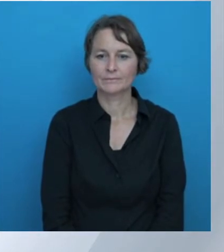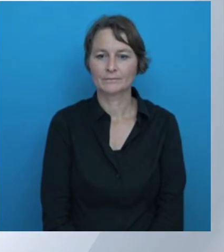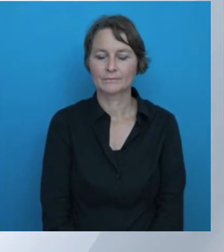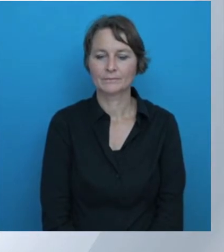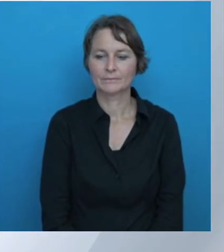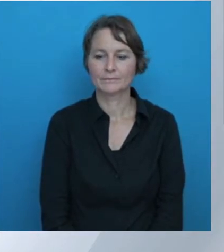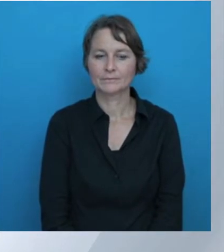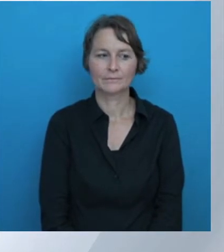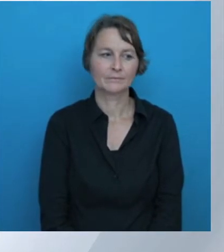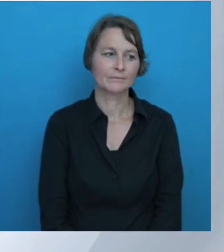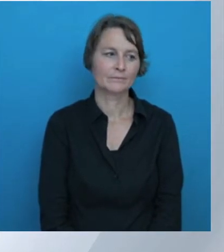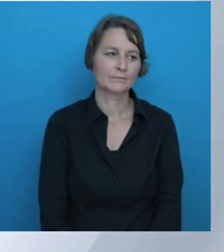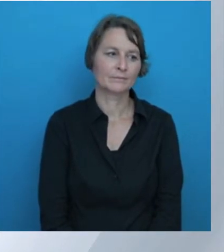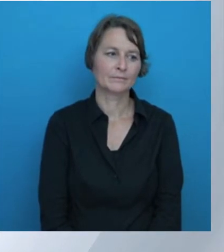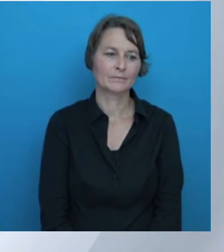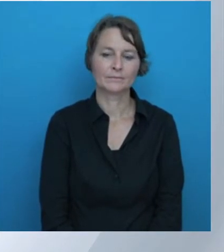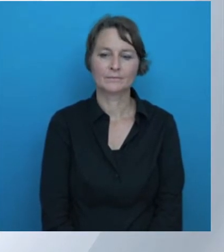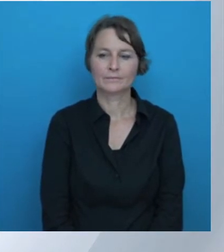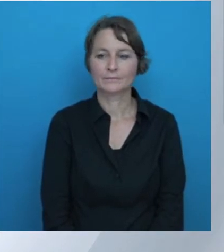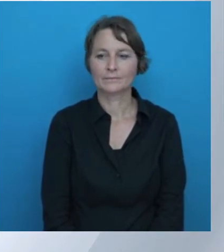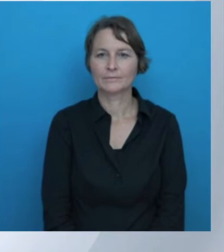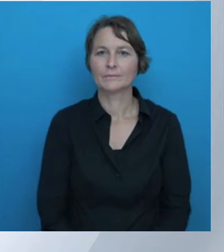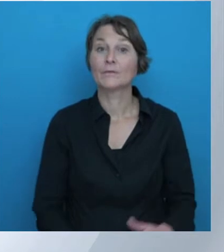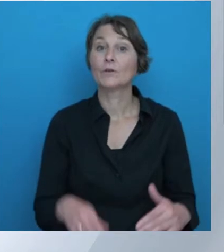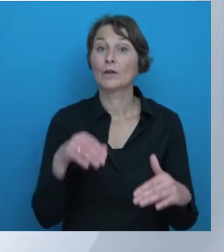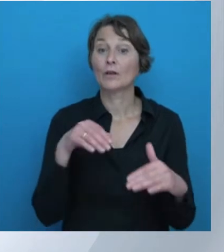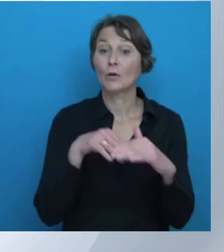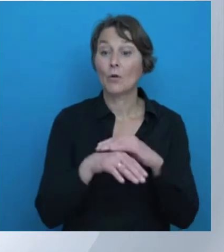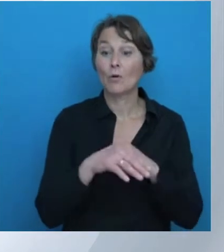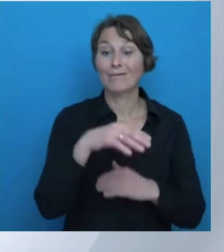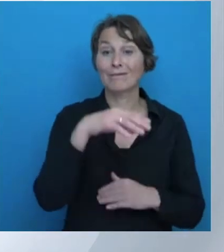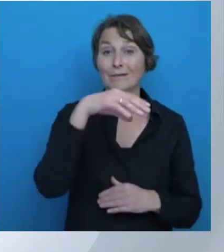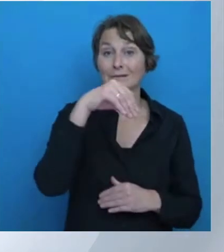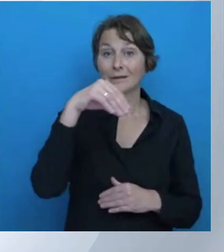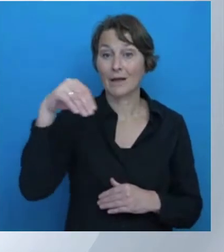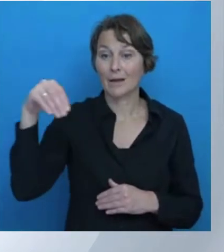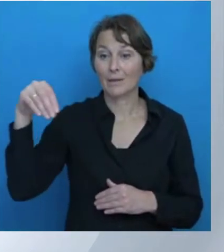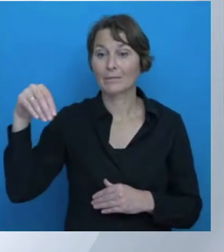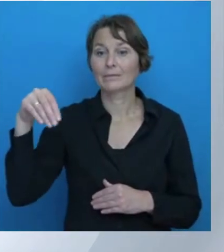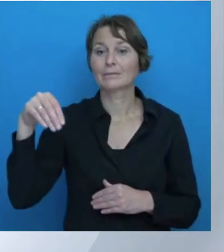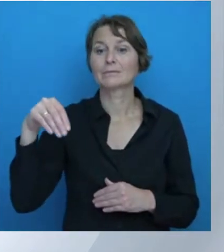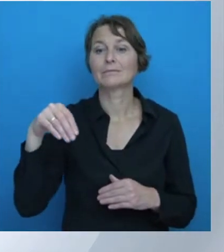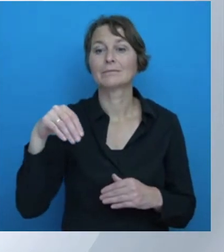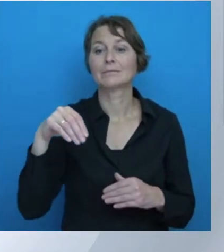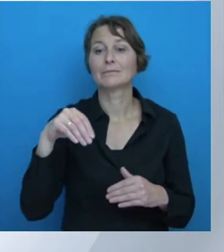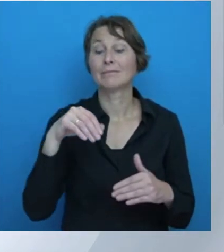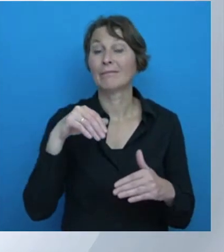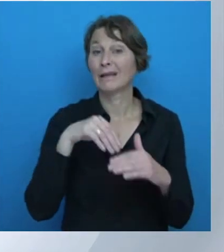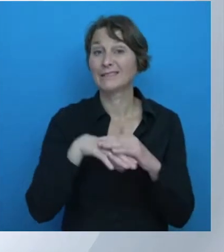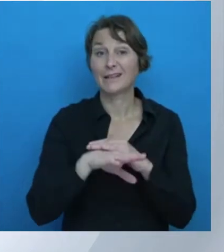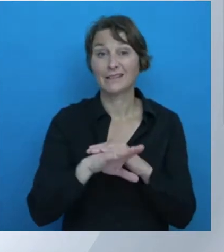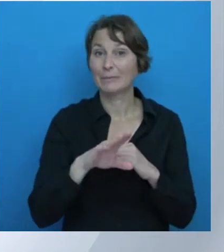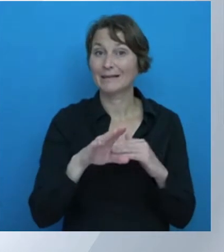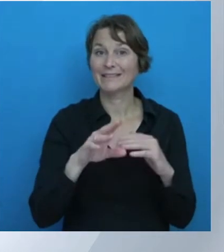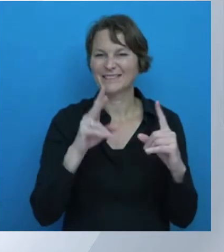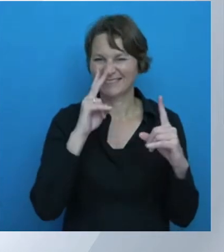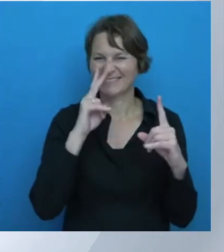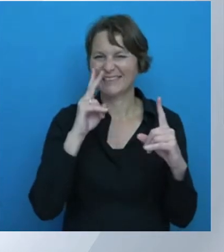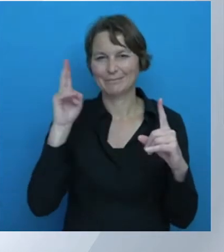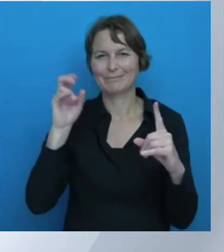because it's not actually navigable. So all of these tool sets, the accessibility insights for web, you can go to